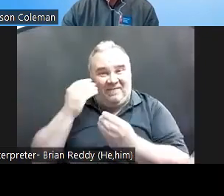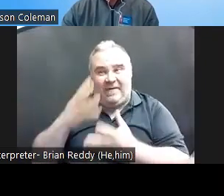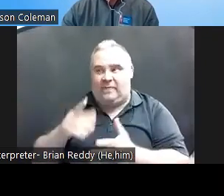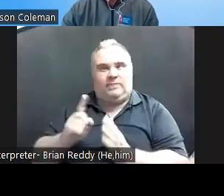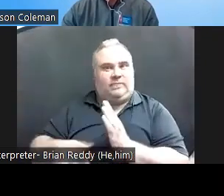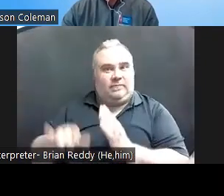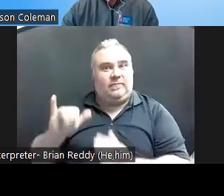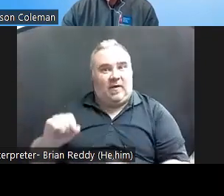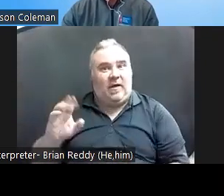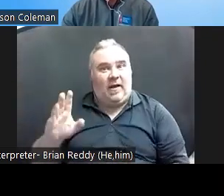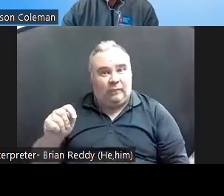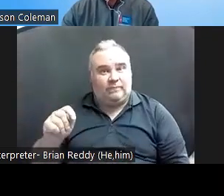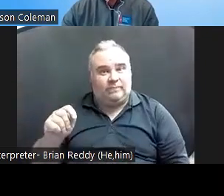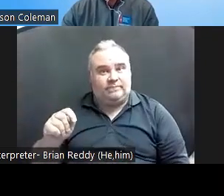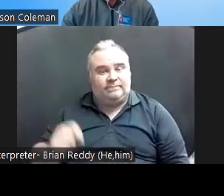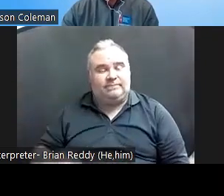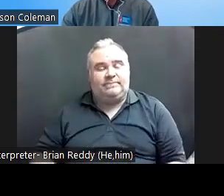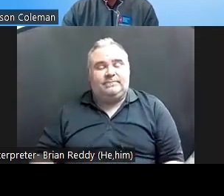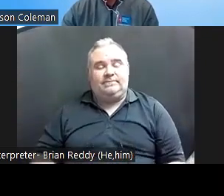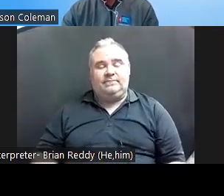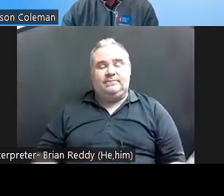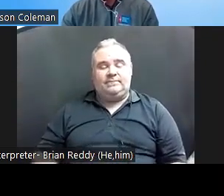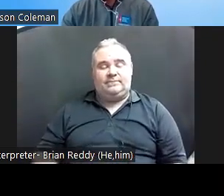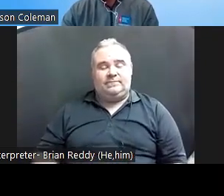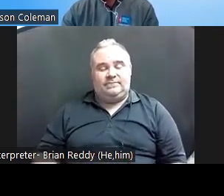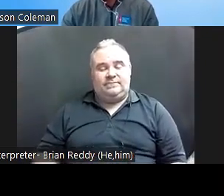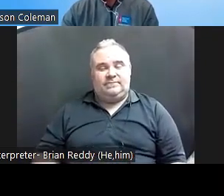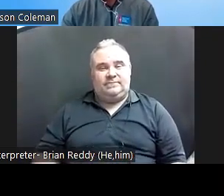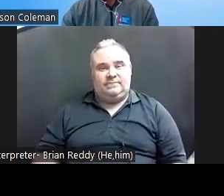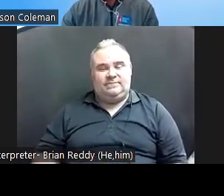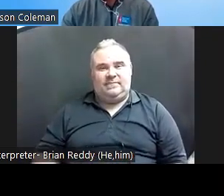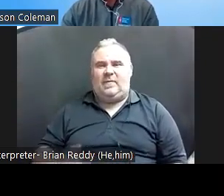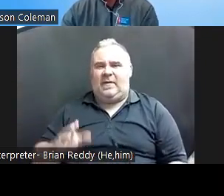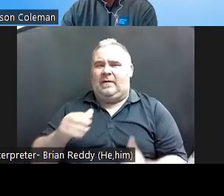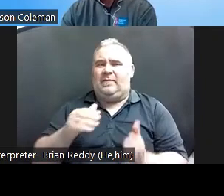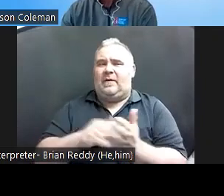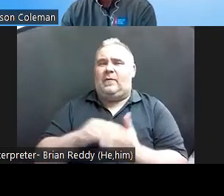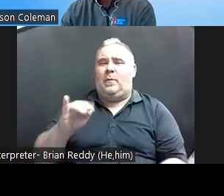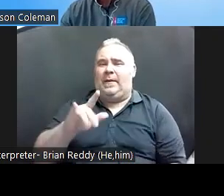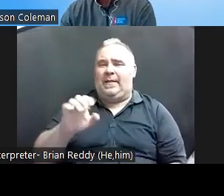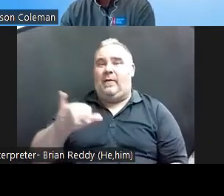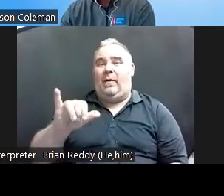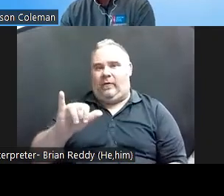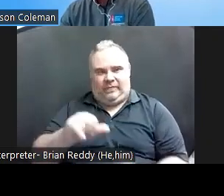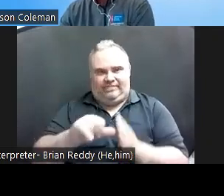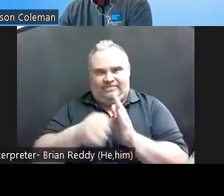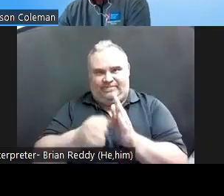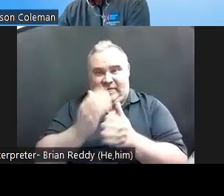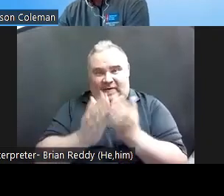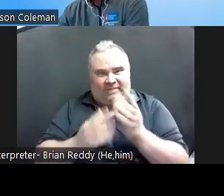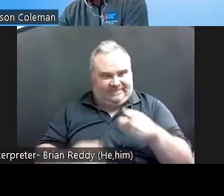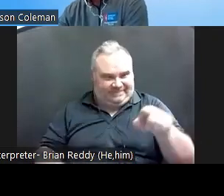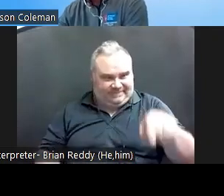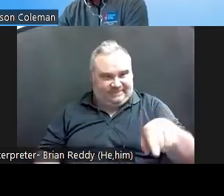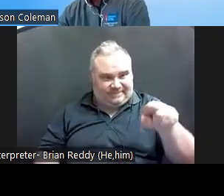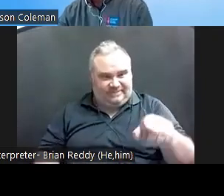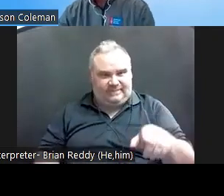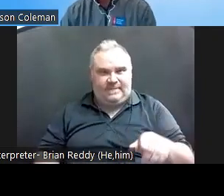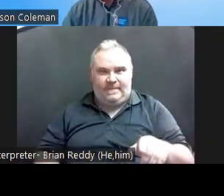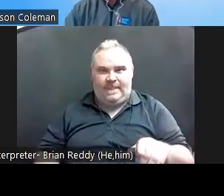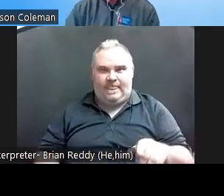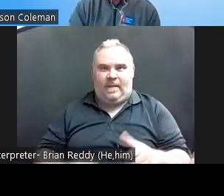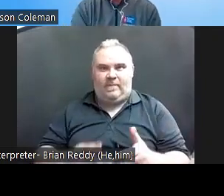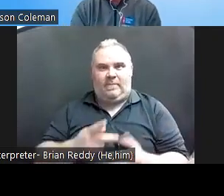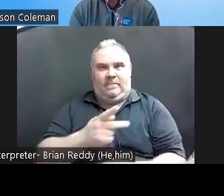that and see what resources are available. You know, Dr. Mohile also pointed to some of these things, the